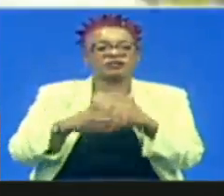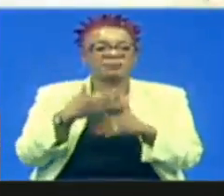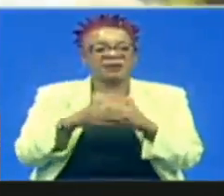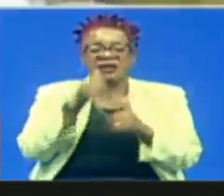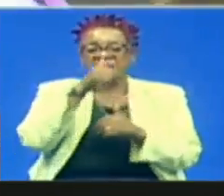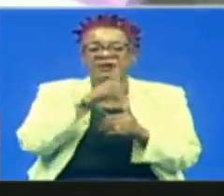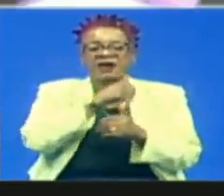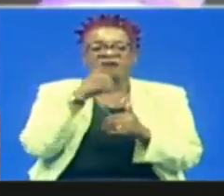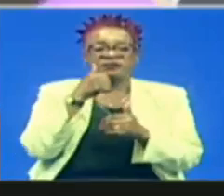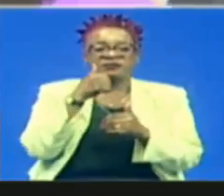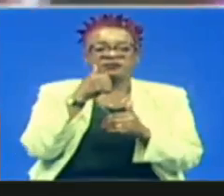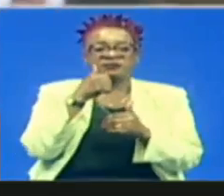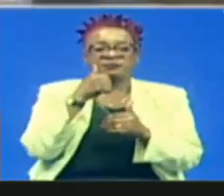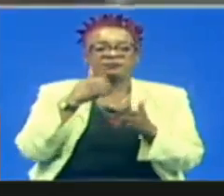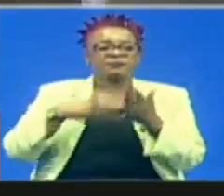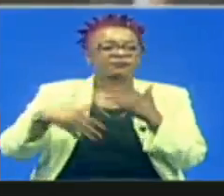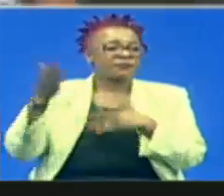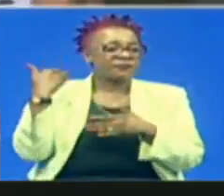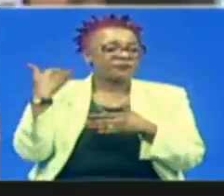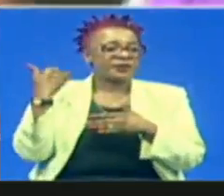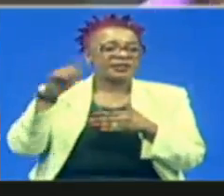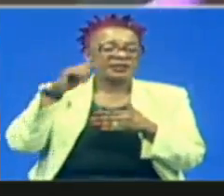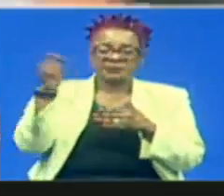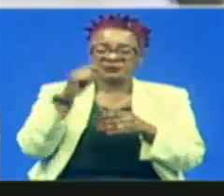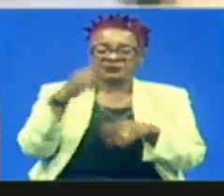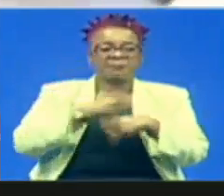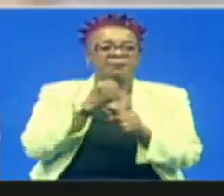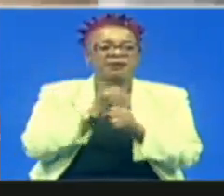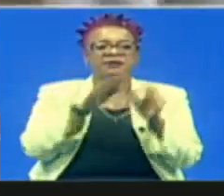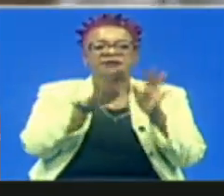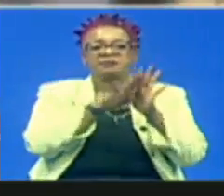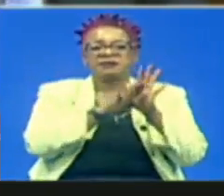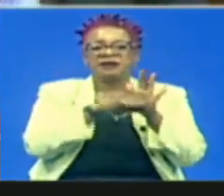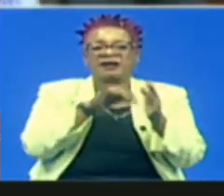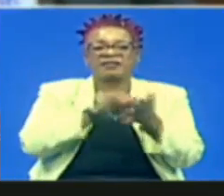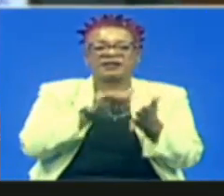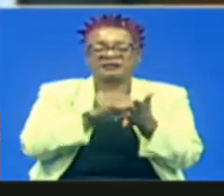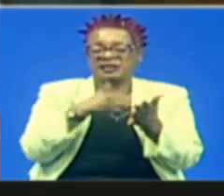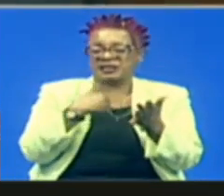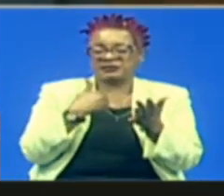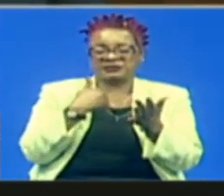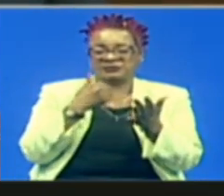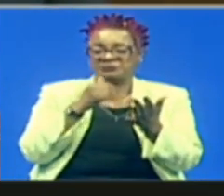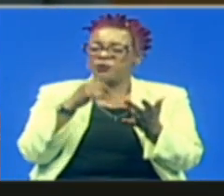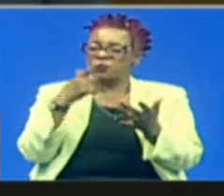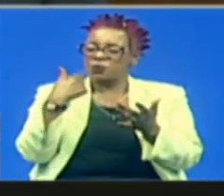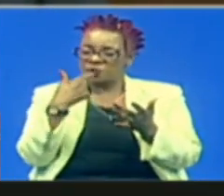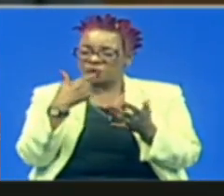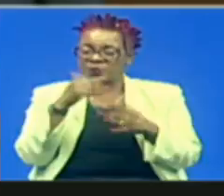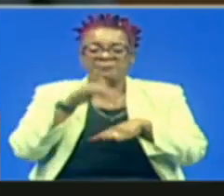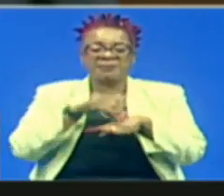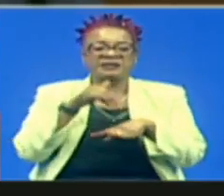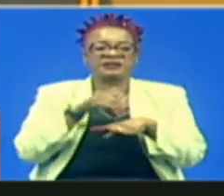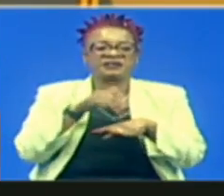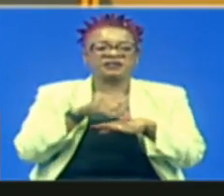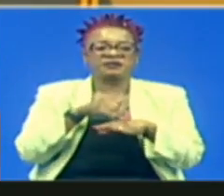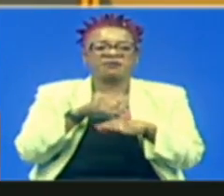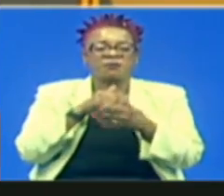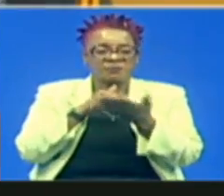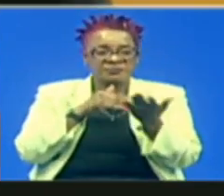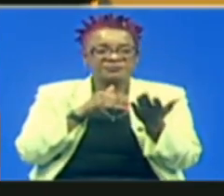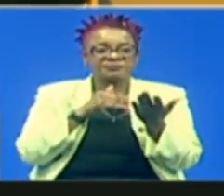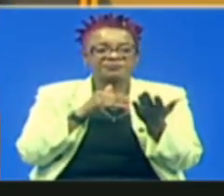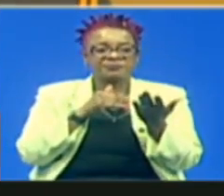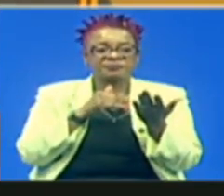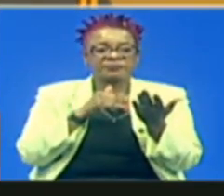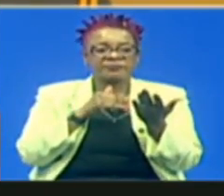private. In the past, the president has made statements that have left no doubt as to who the message was intended for. You can